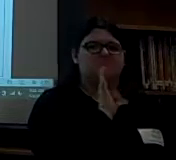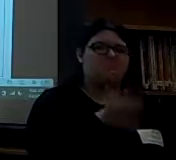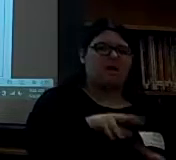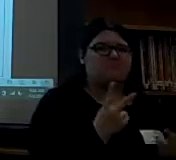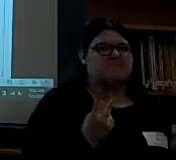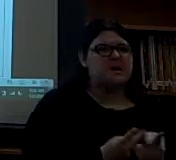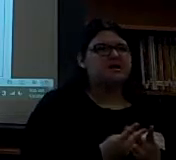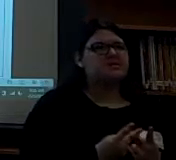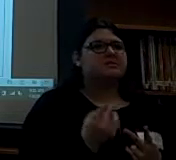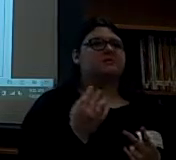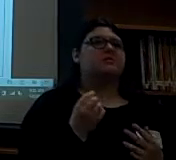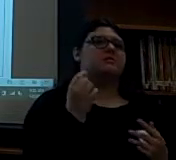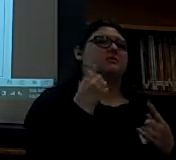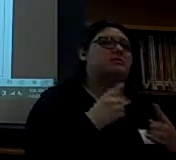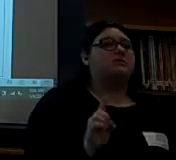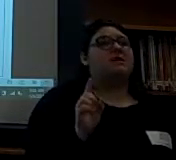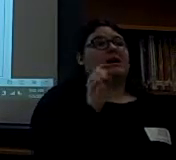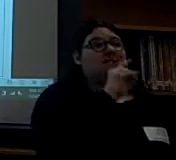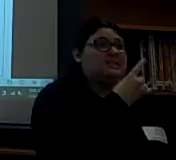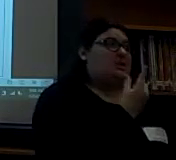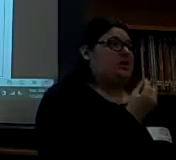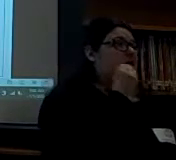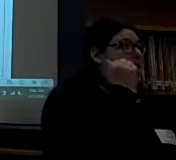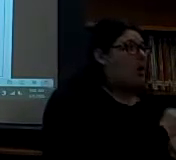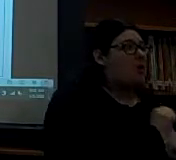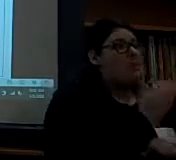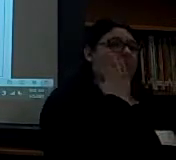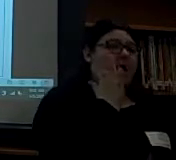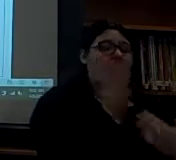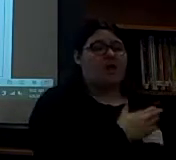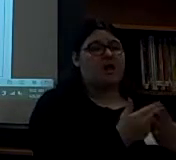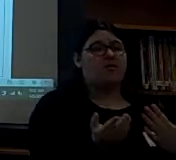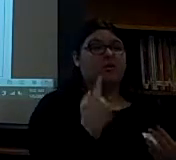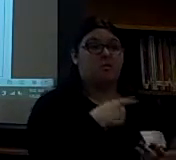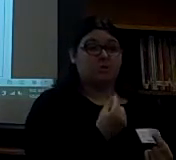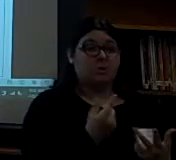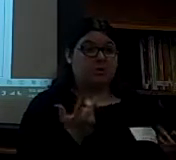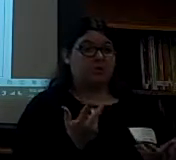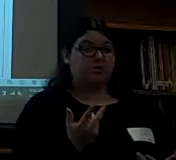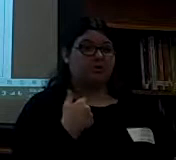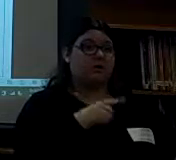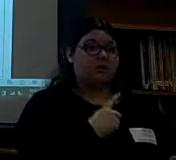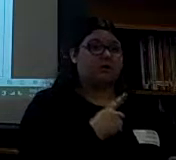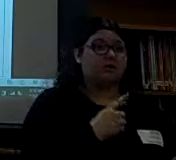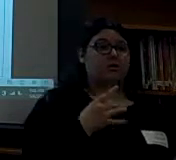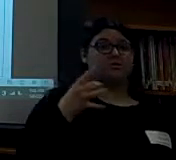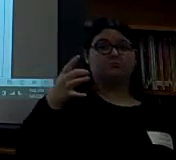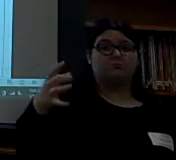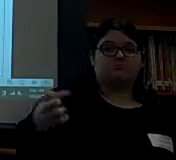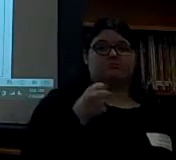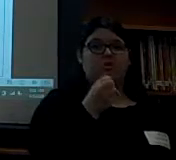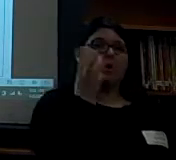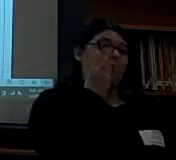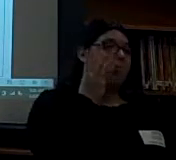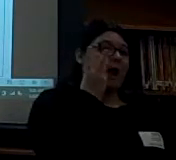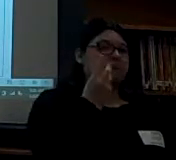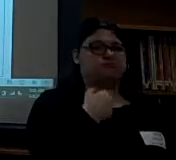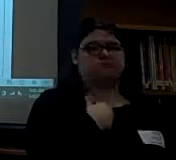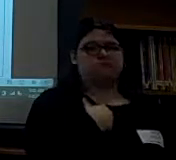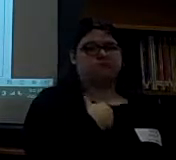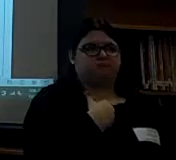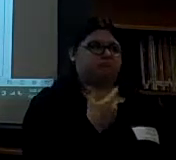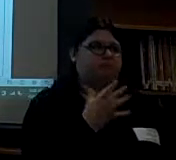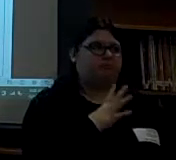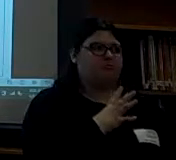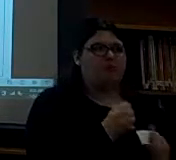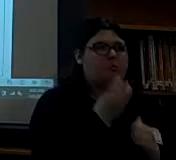place. Finally, the kids are sort of doing their homework or they're in bed or whatever it is. What do? We go grab our bottle of wine. And I have nothing against wine,